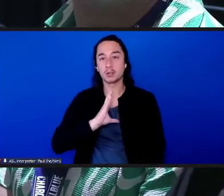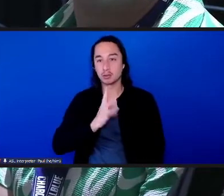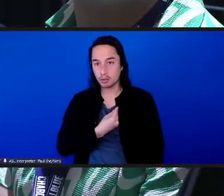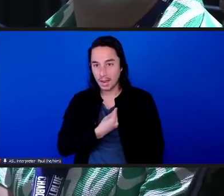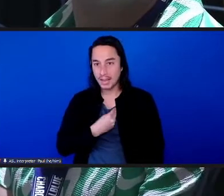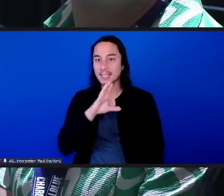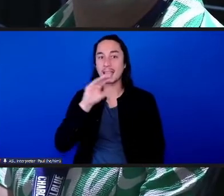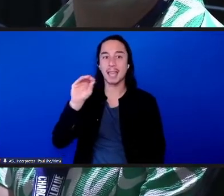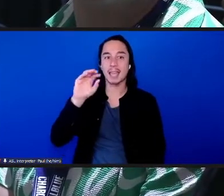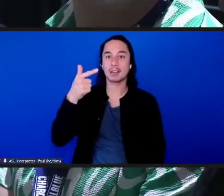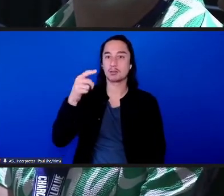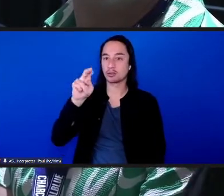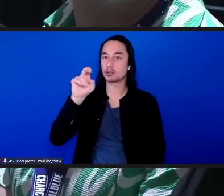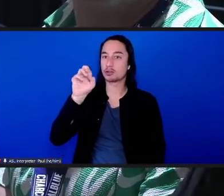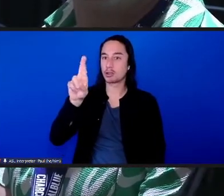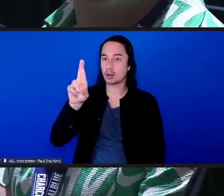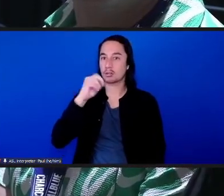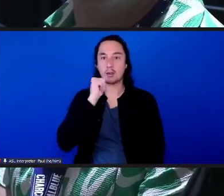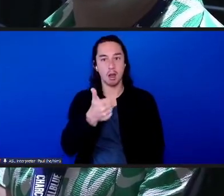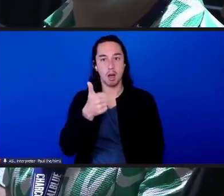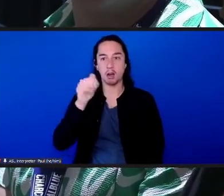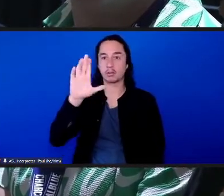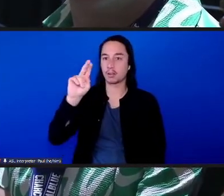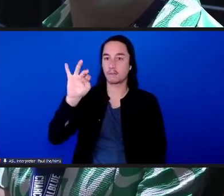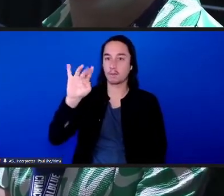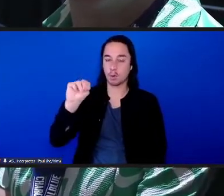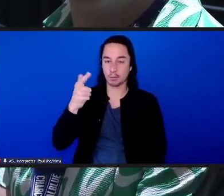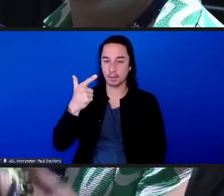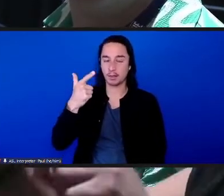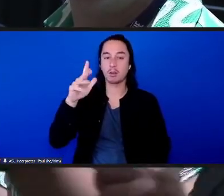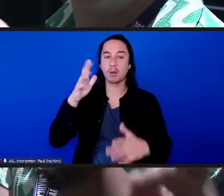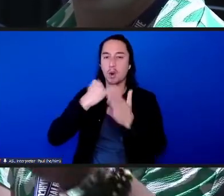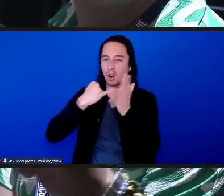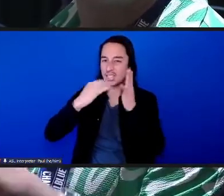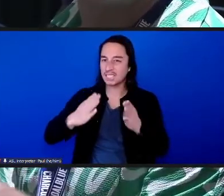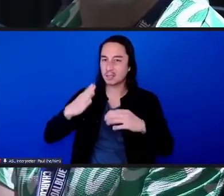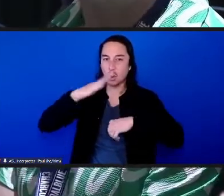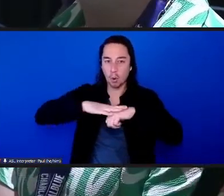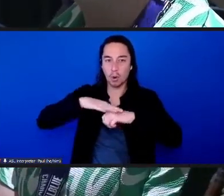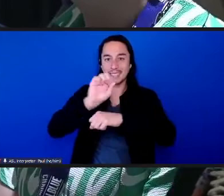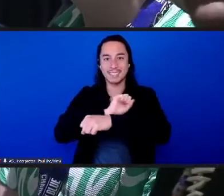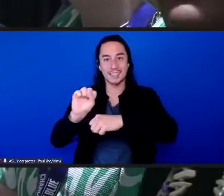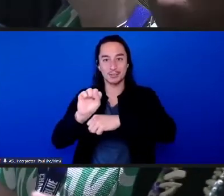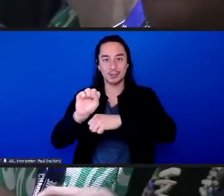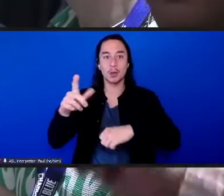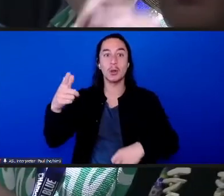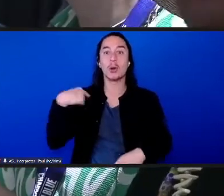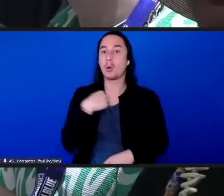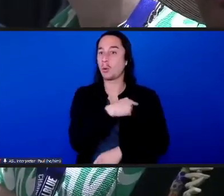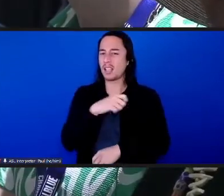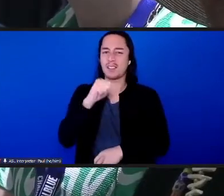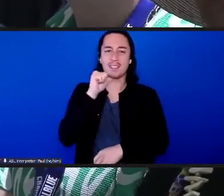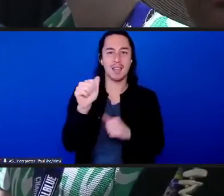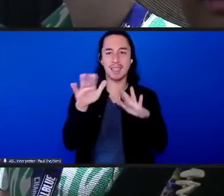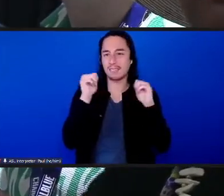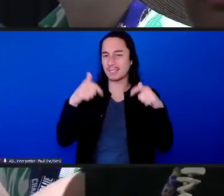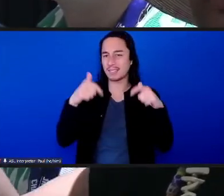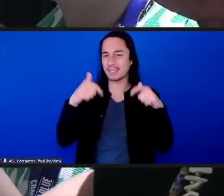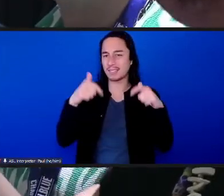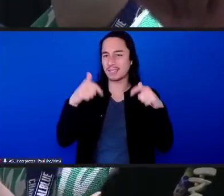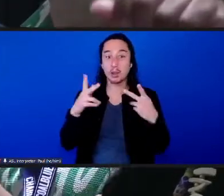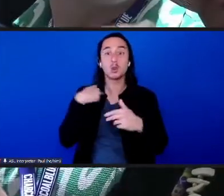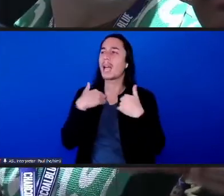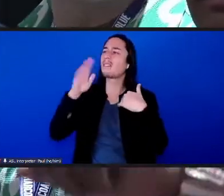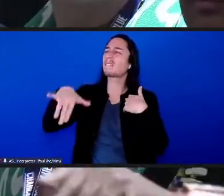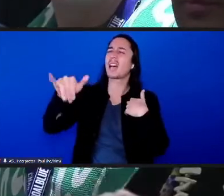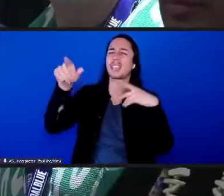nonconforming theater artists on its stages. So we ain't leaving this place. Do we have the little board? Do we have a